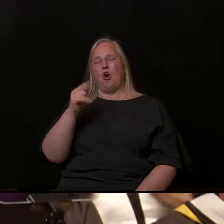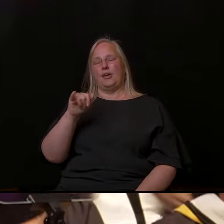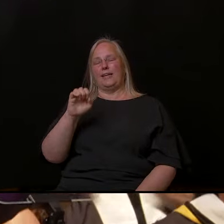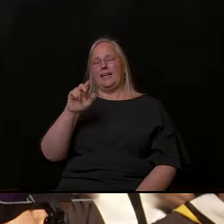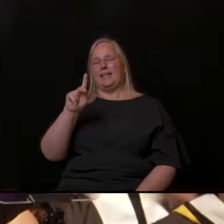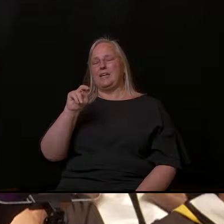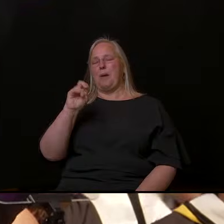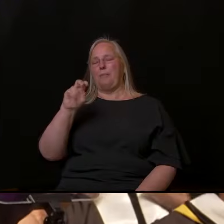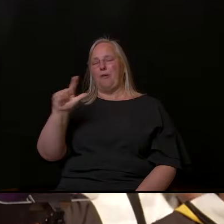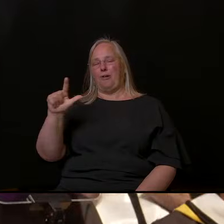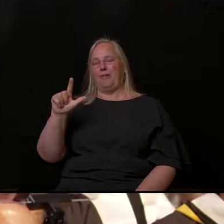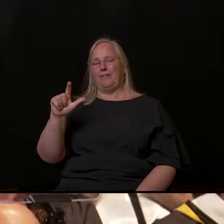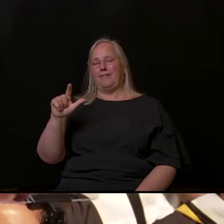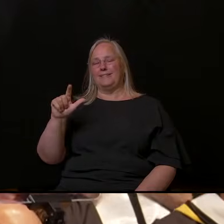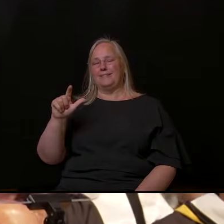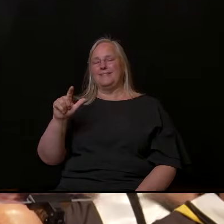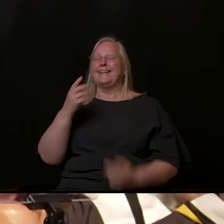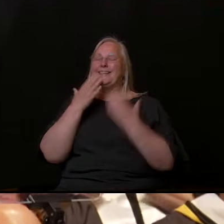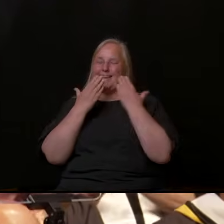them. Hi,